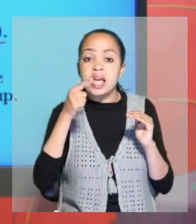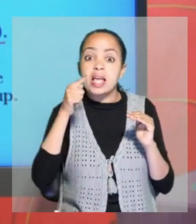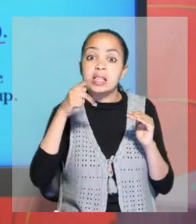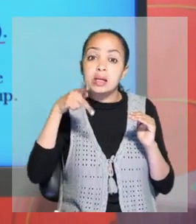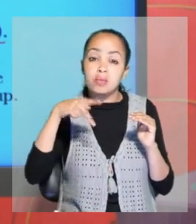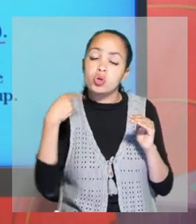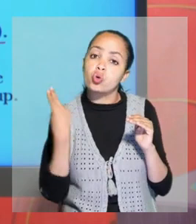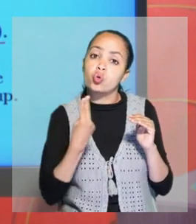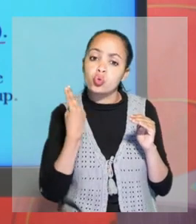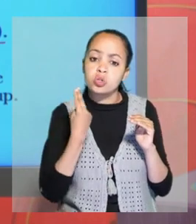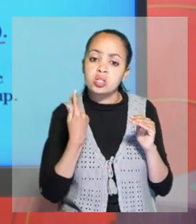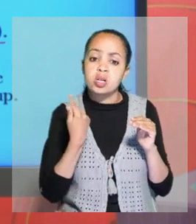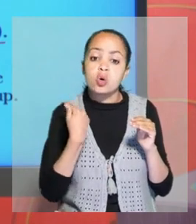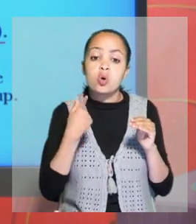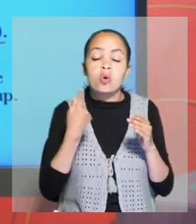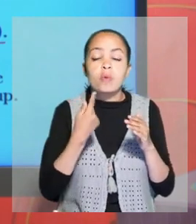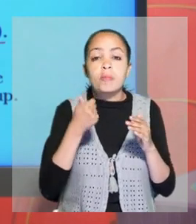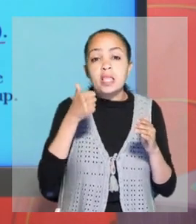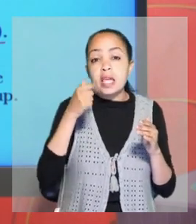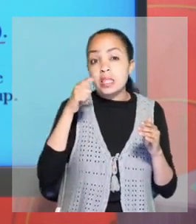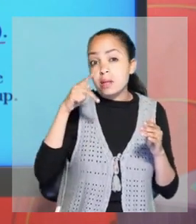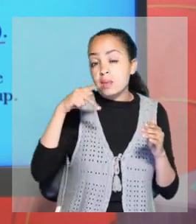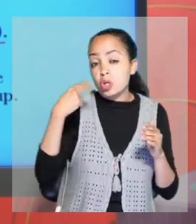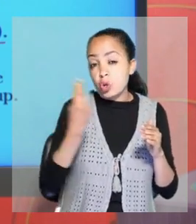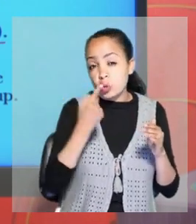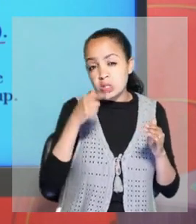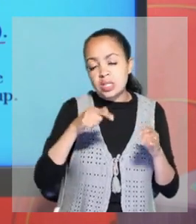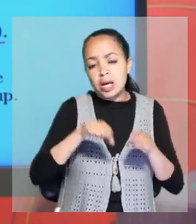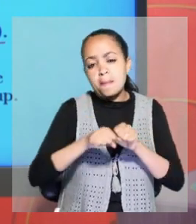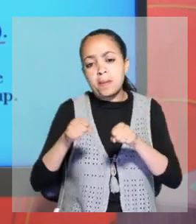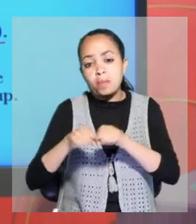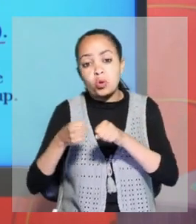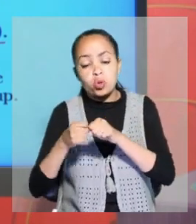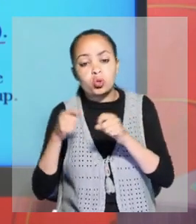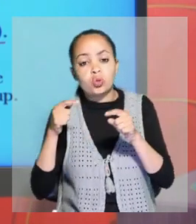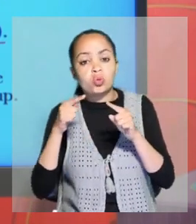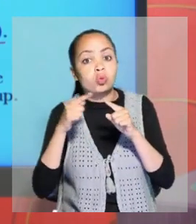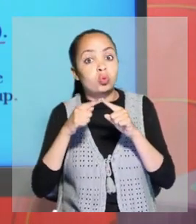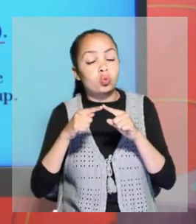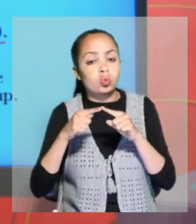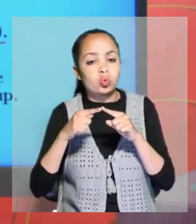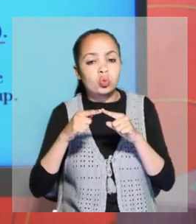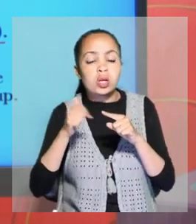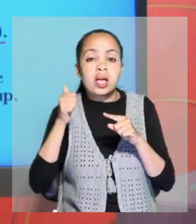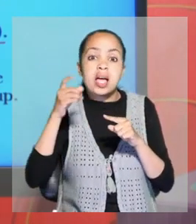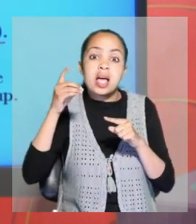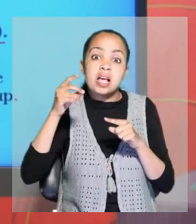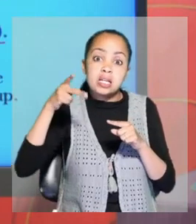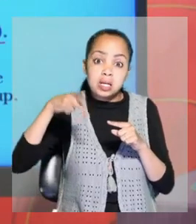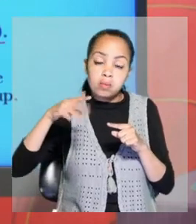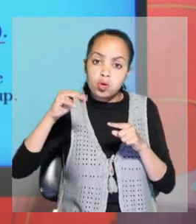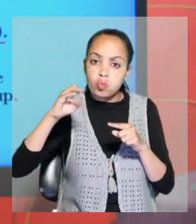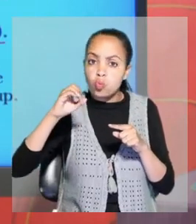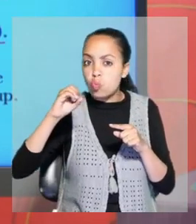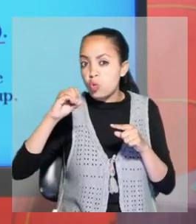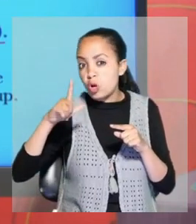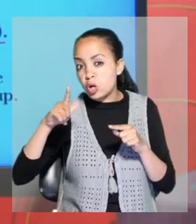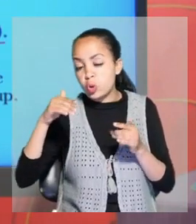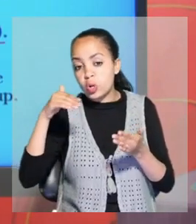molecule used. When ATP molecule used, it can be break down into respective ADP molecule and